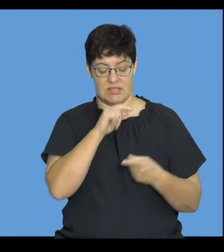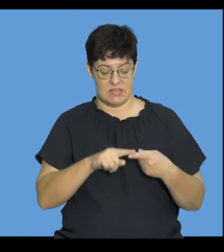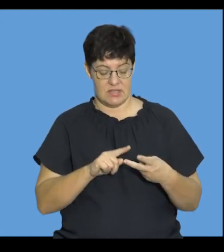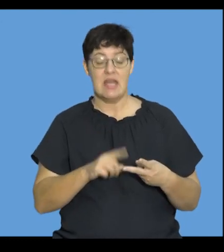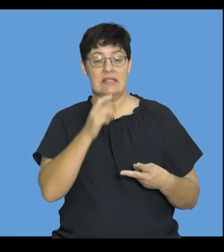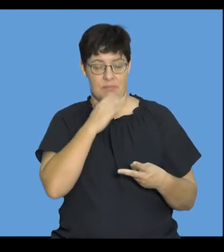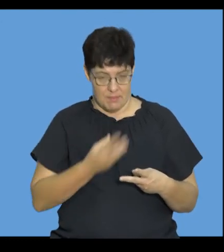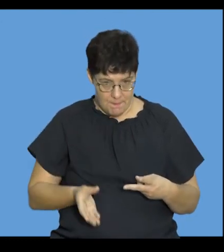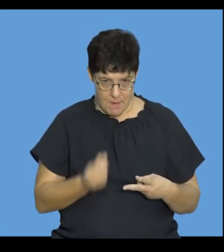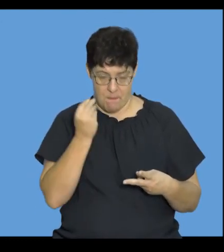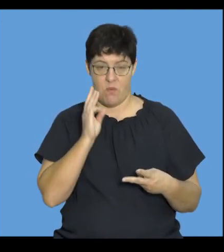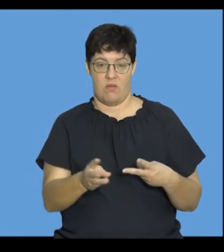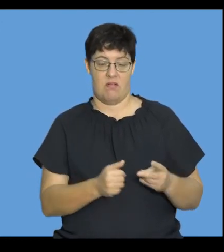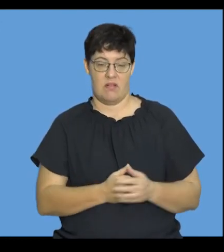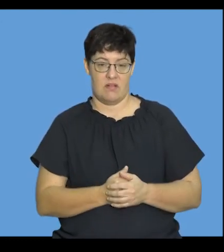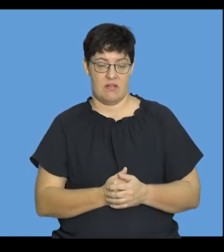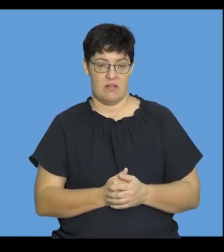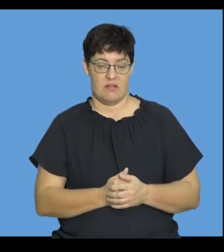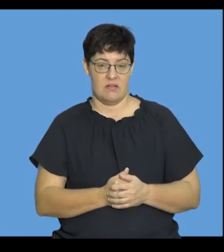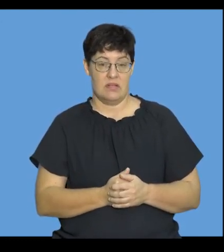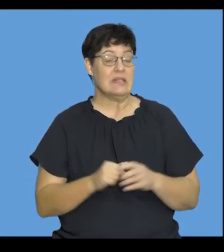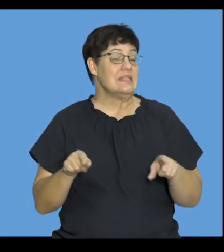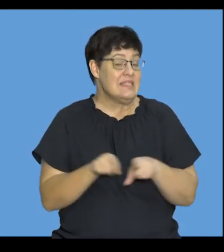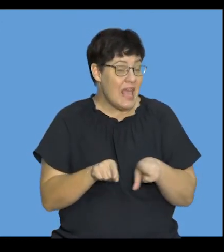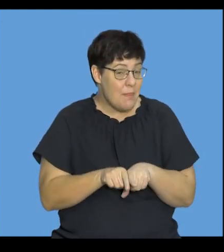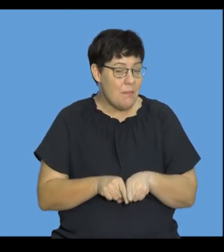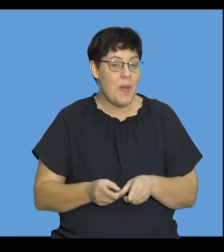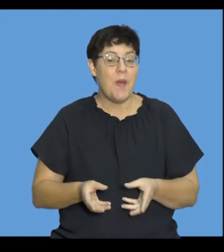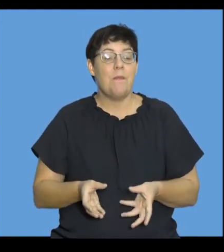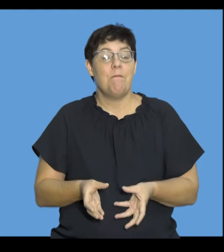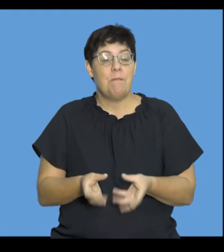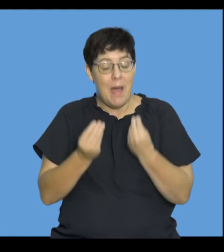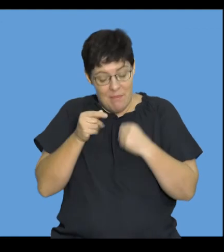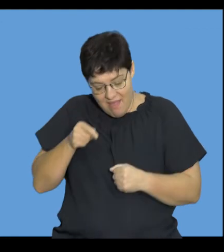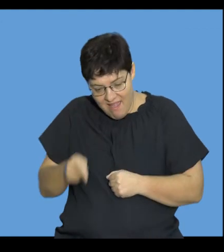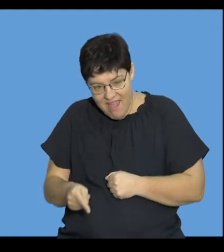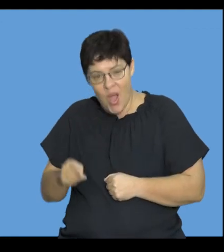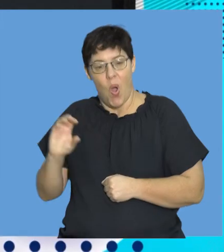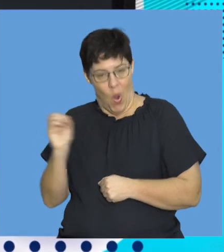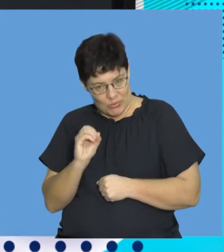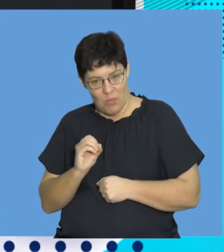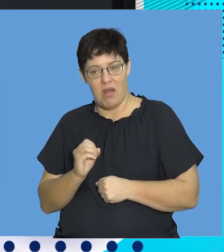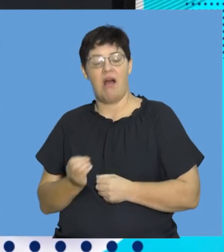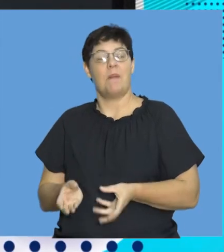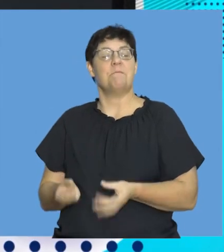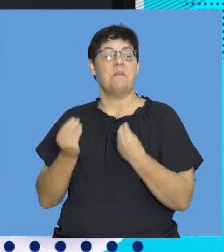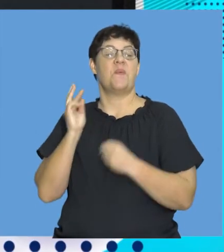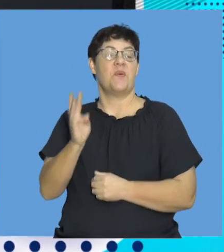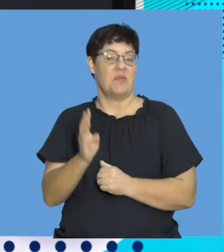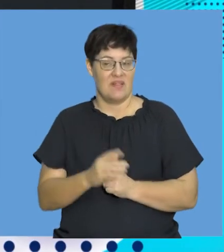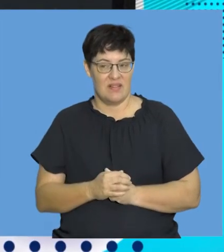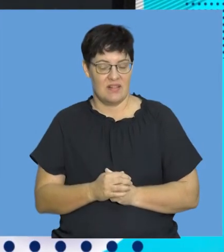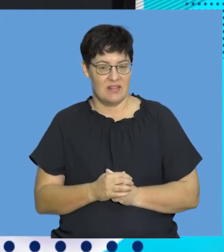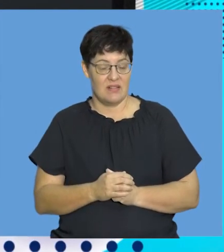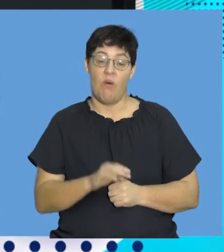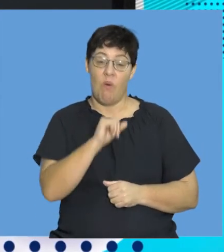September, right? And I'm going to receive a component in October. Remember that? August,